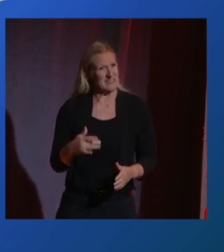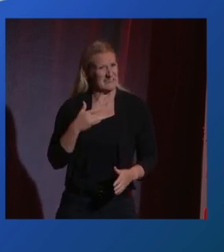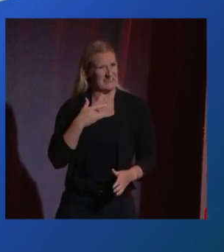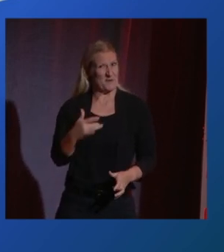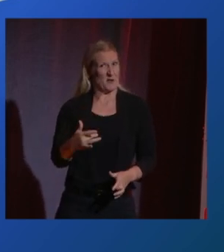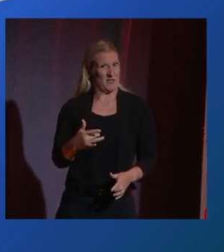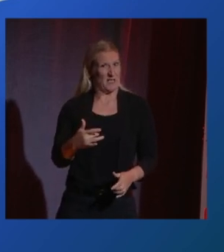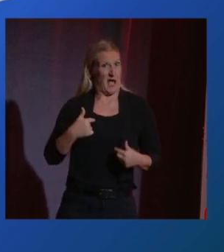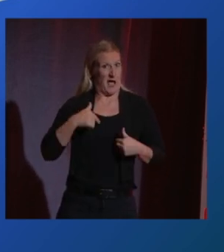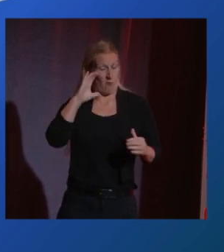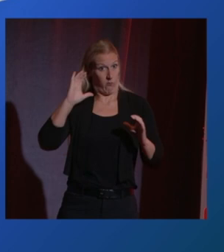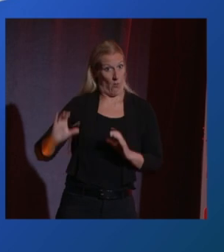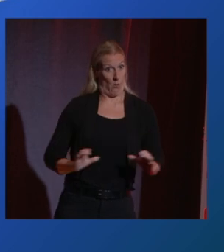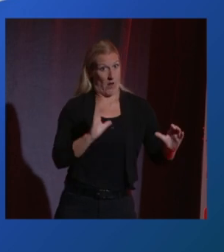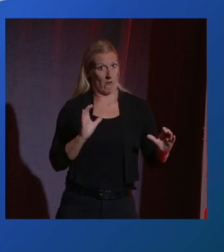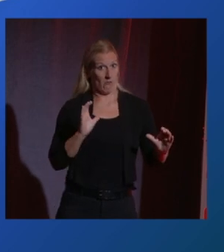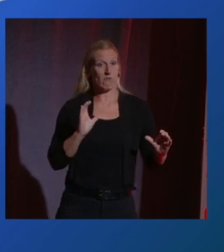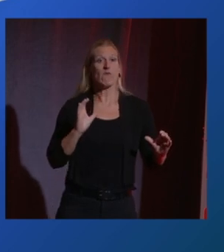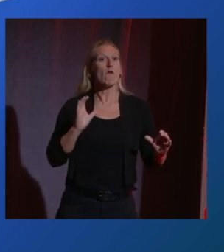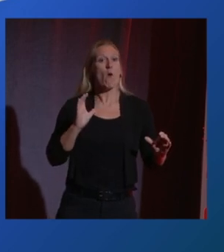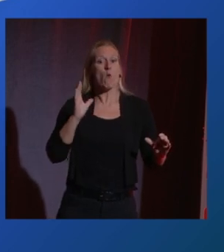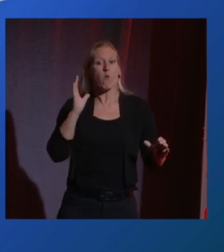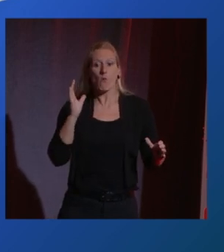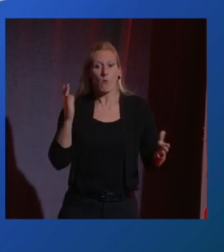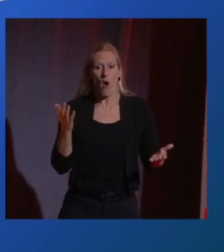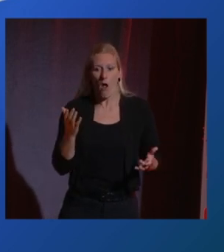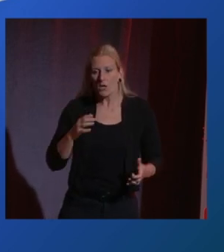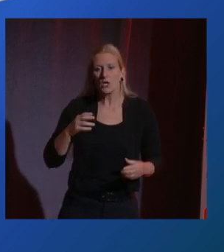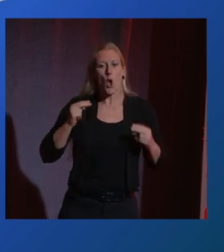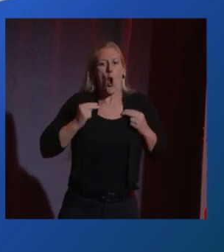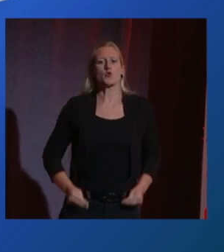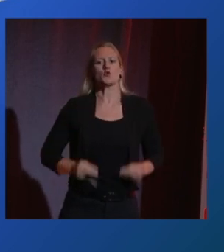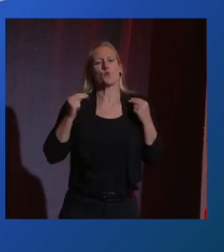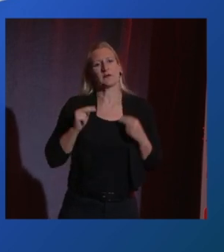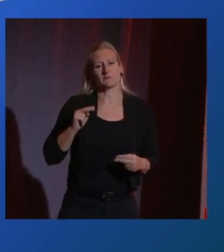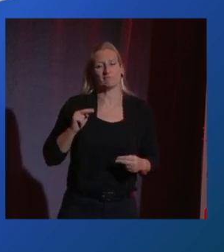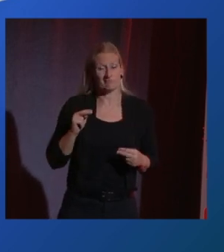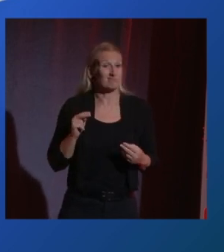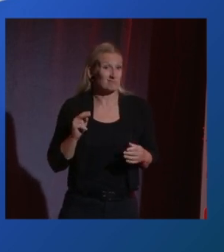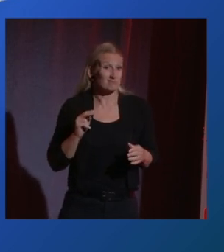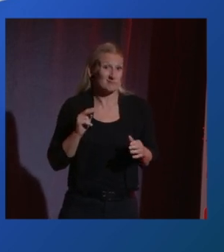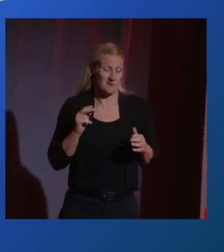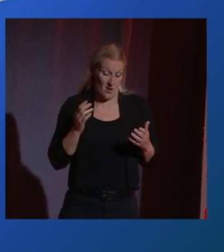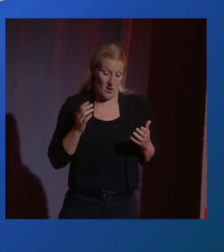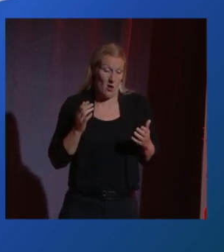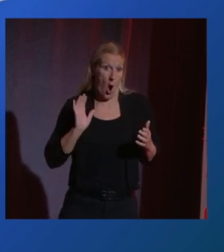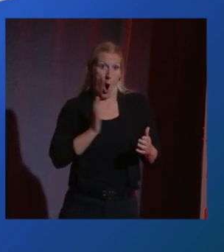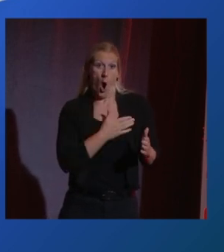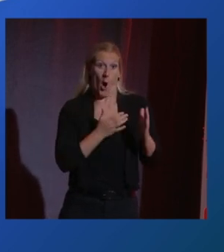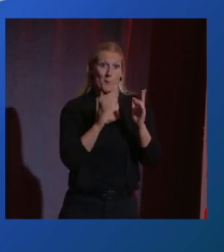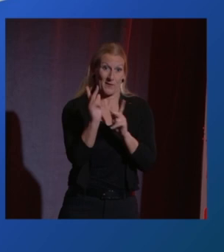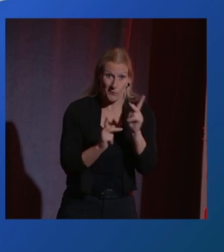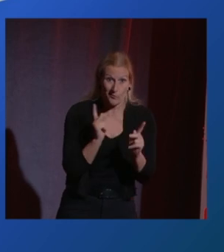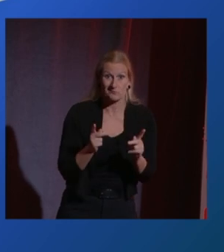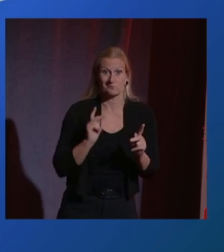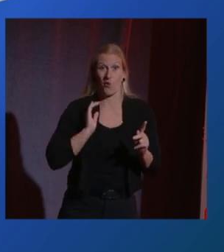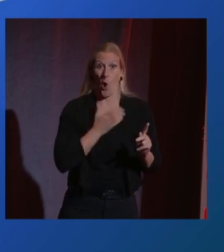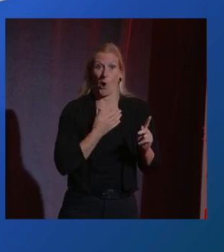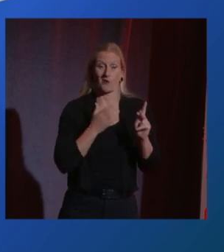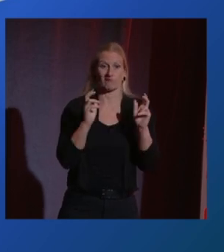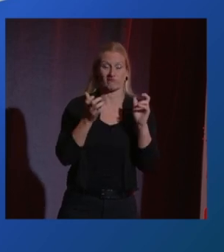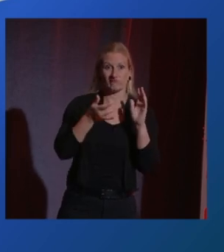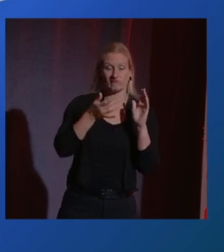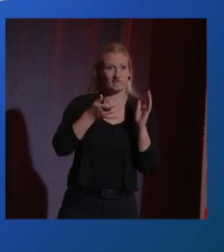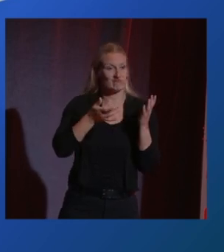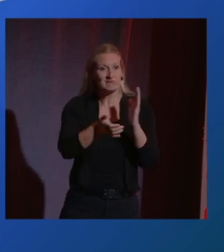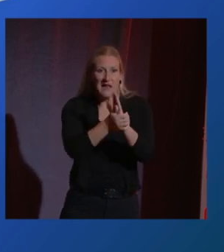awake is is human capital it's our people our talent and this is exactly what I I told our people